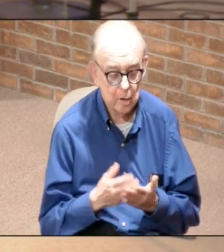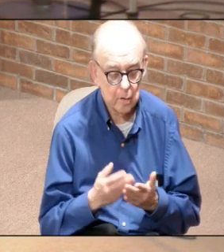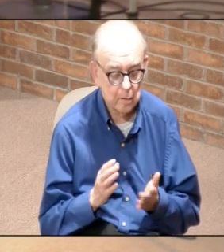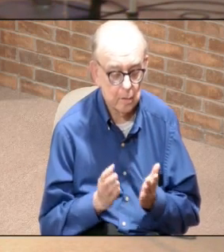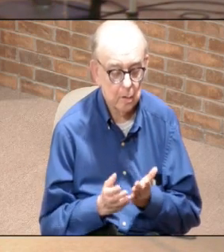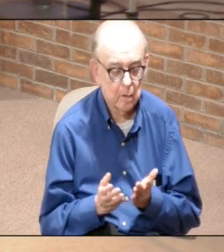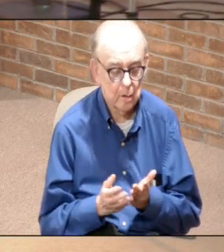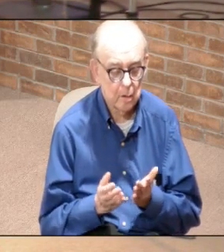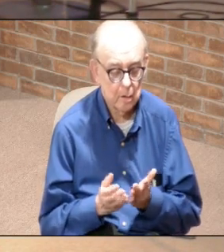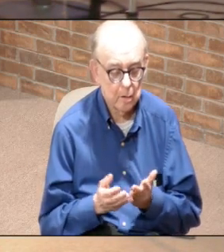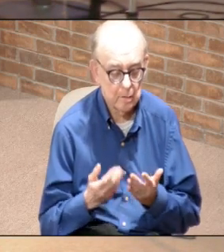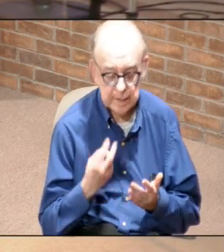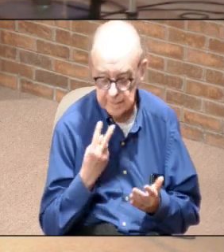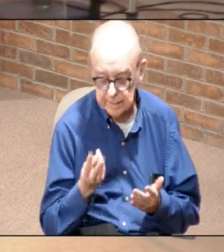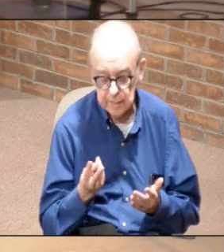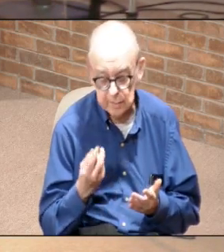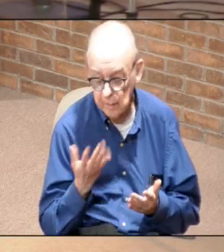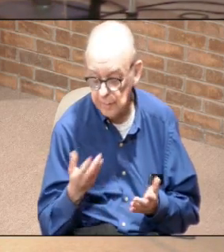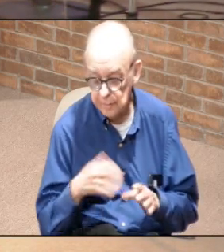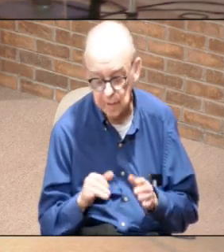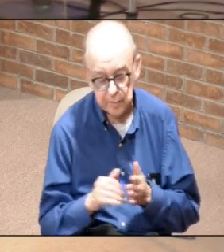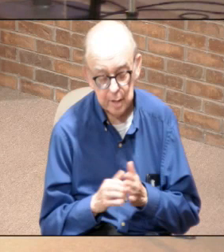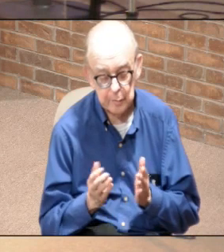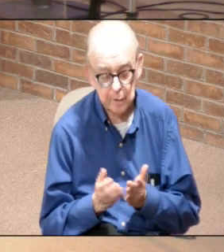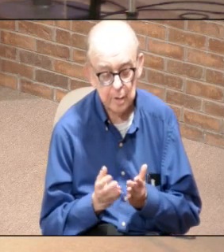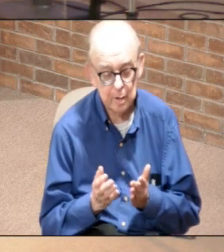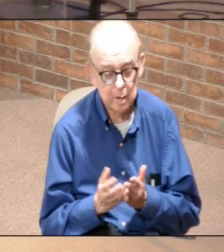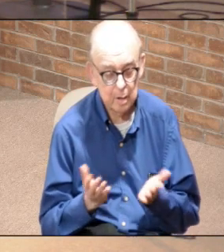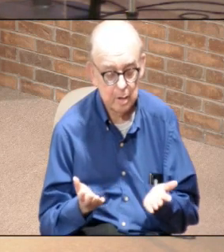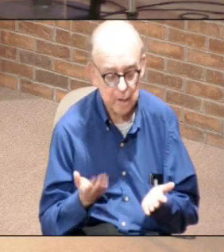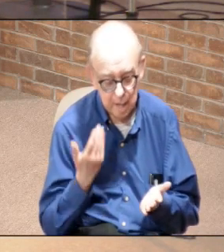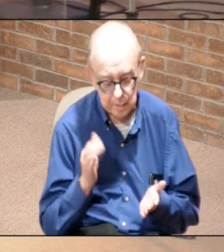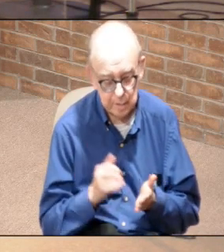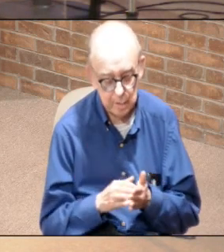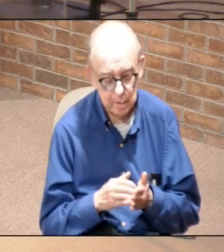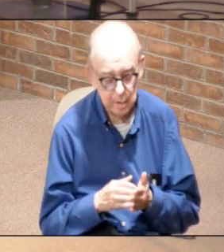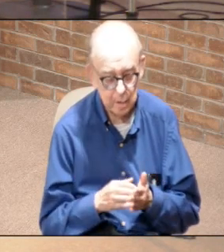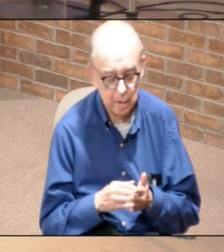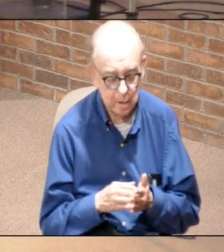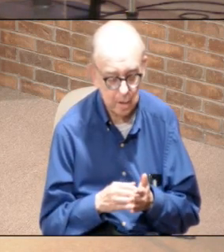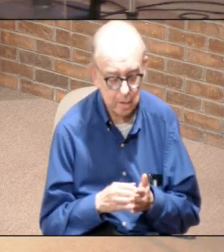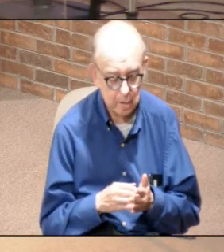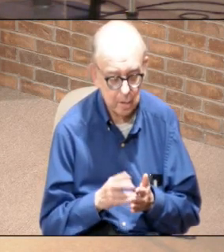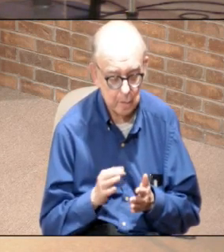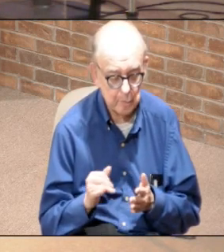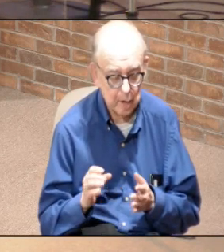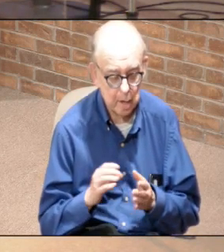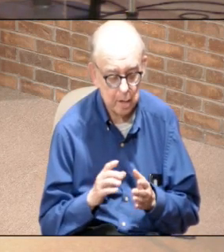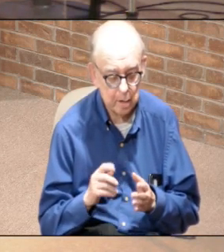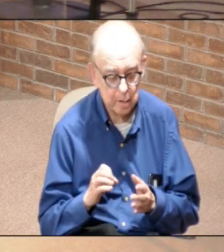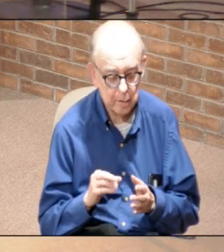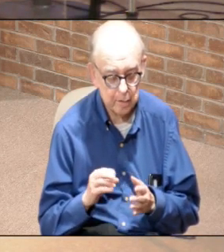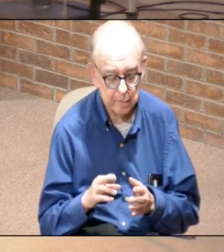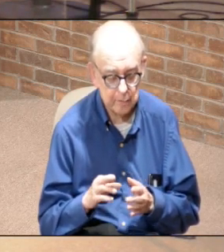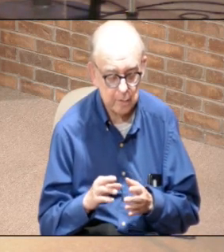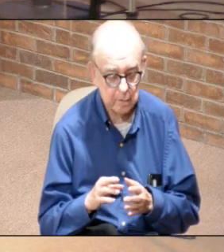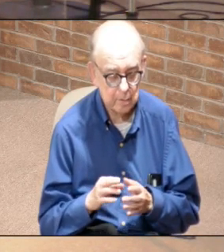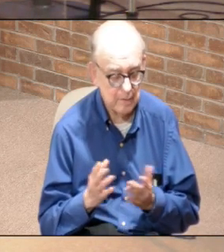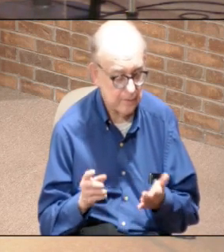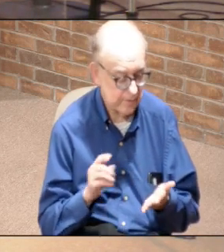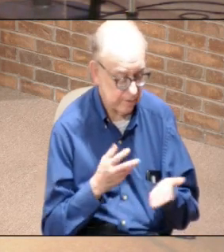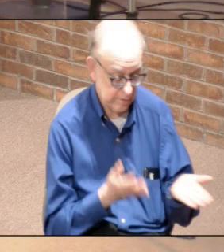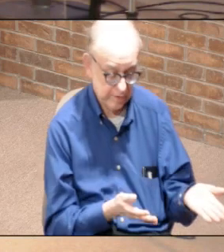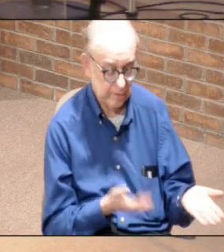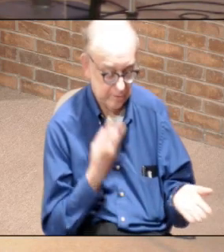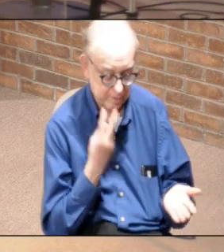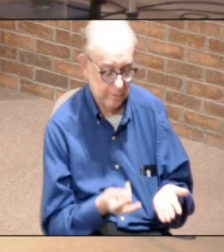somebody looks at it and says, oh, I've already got that book. How? How do I know? By the cover. It's already